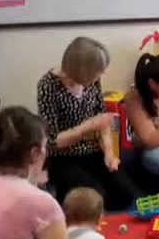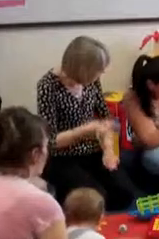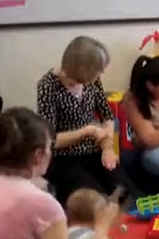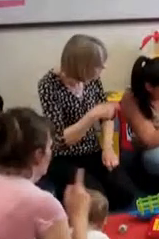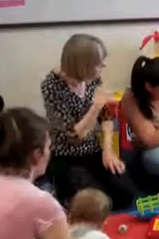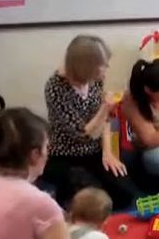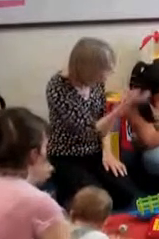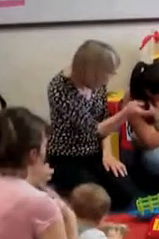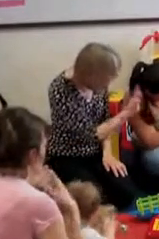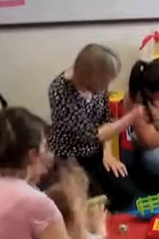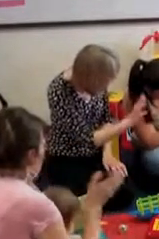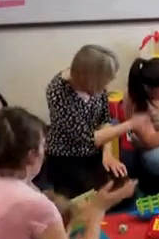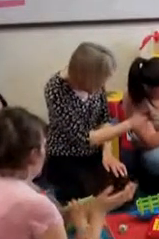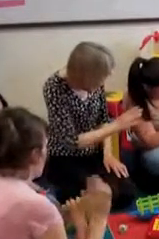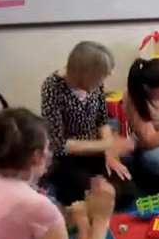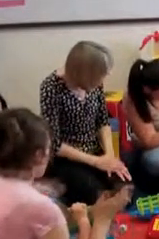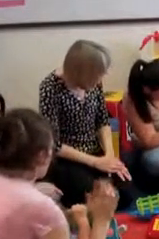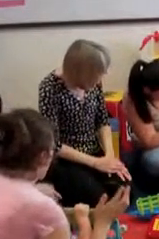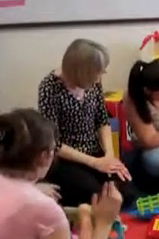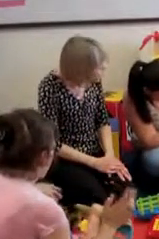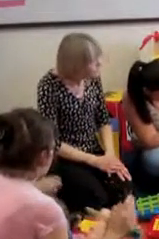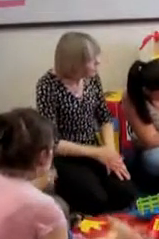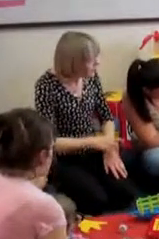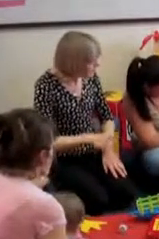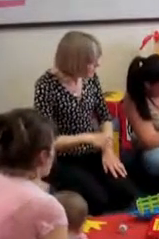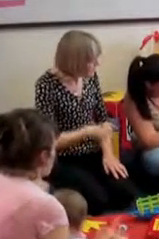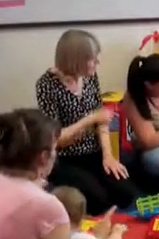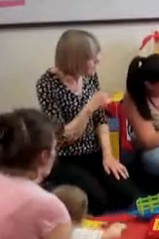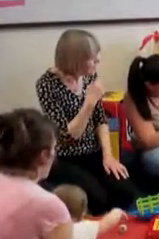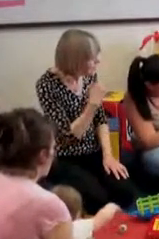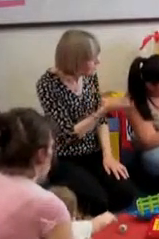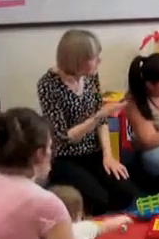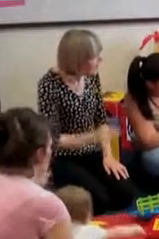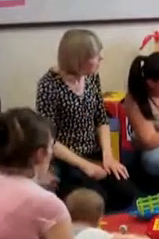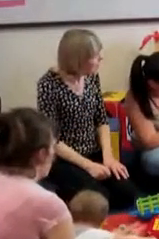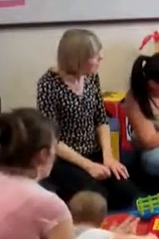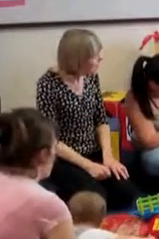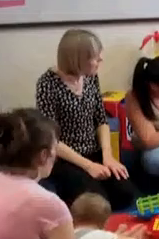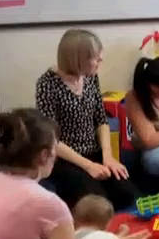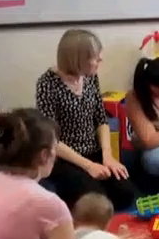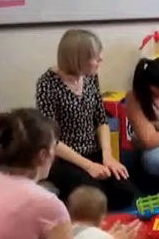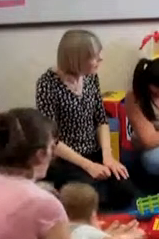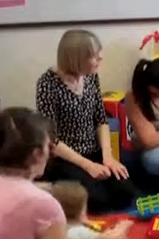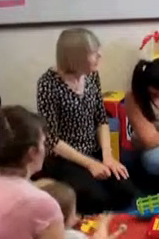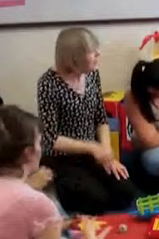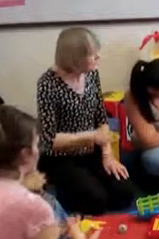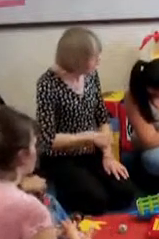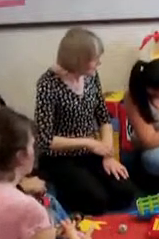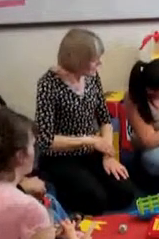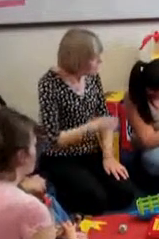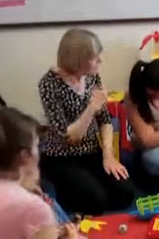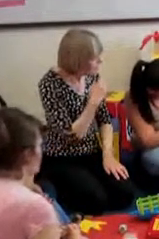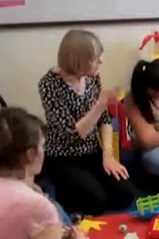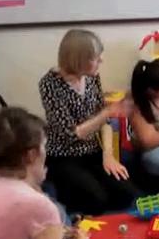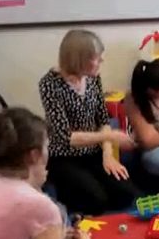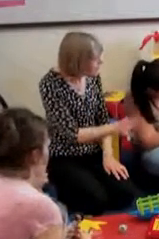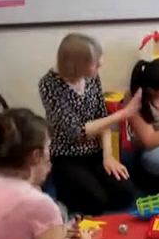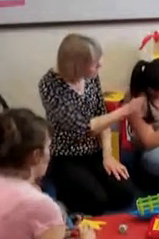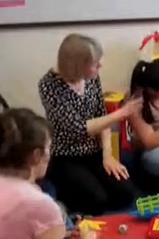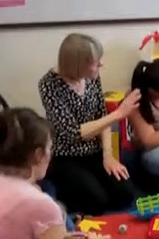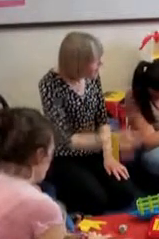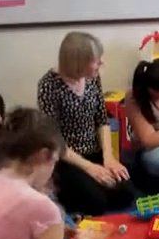because it's Julie. It's time to say bye bye. It's time to say